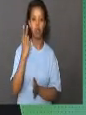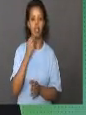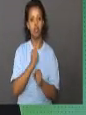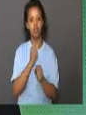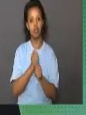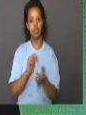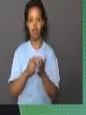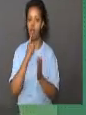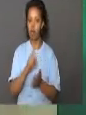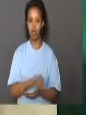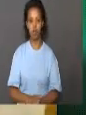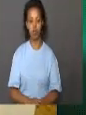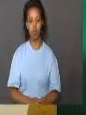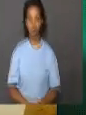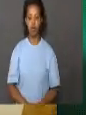bacteria.